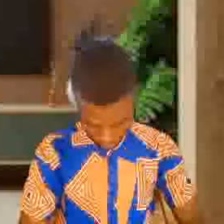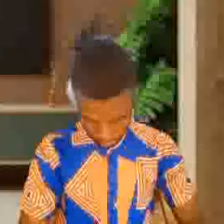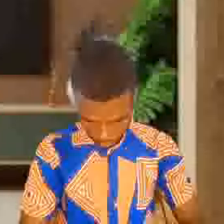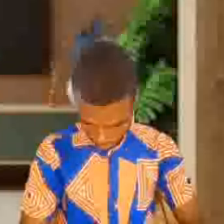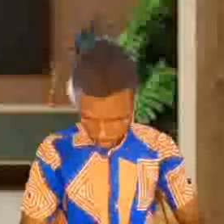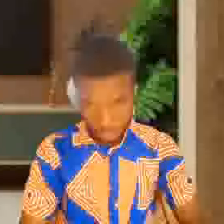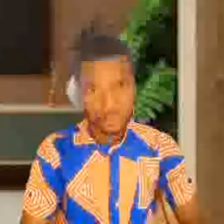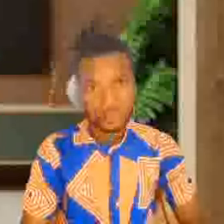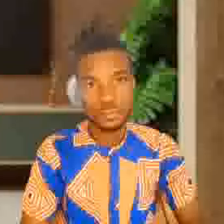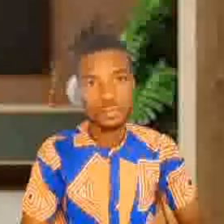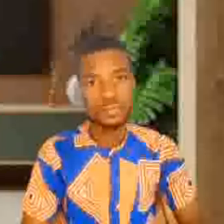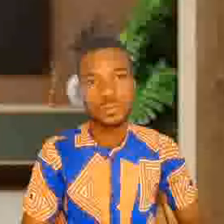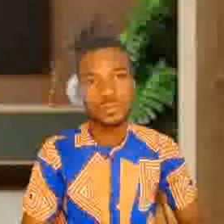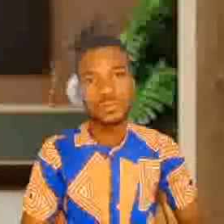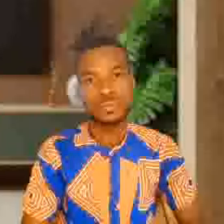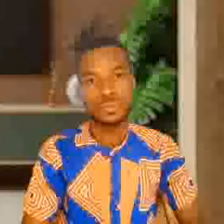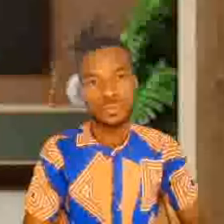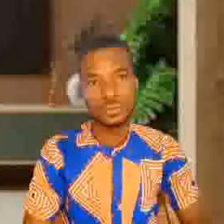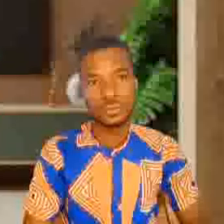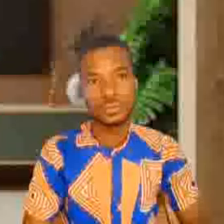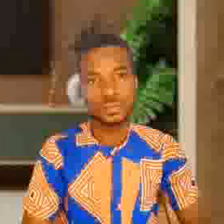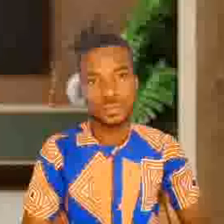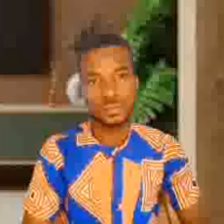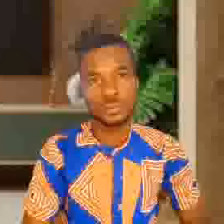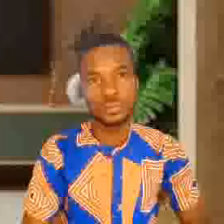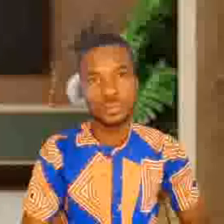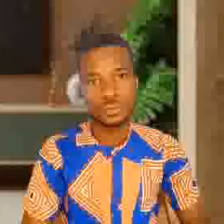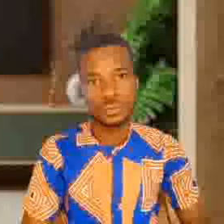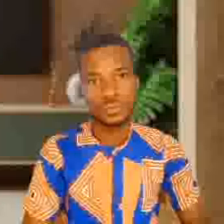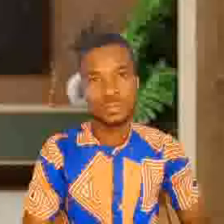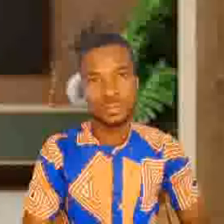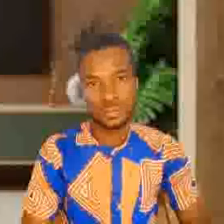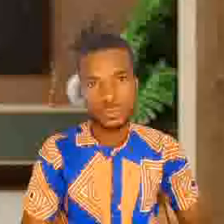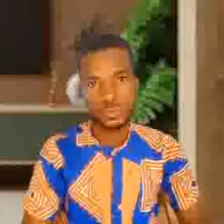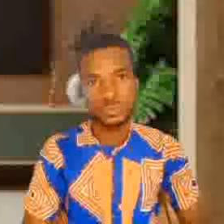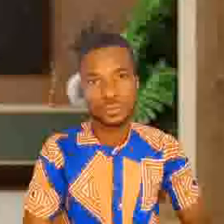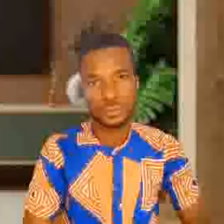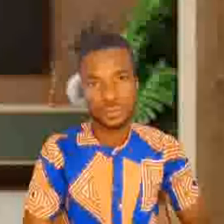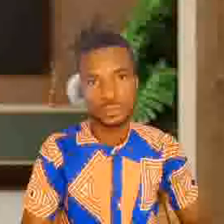So the human attendant must commence his assignment of priesthood with a solemn vow.